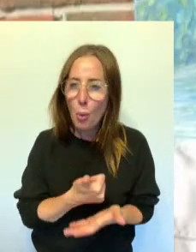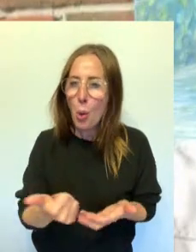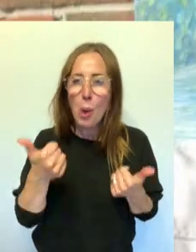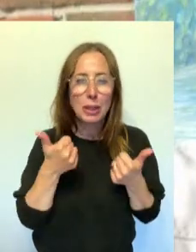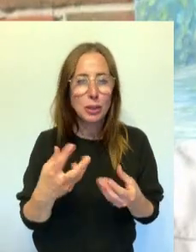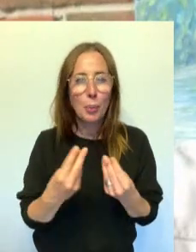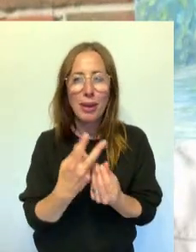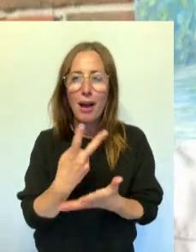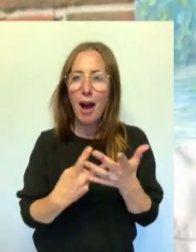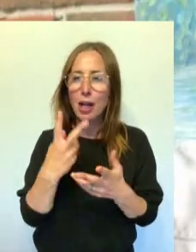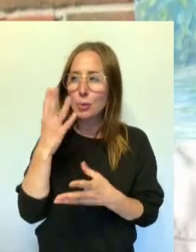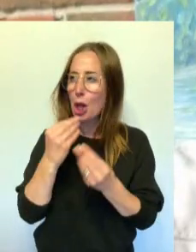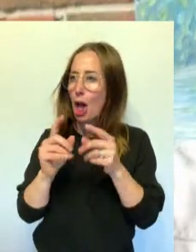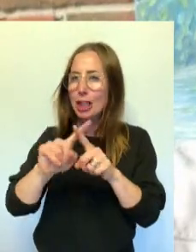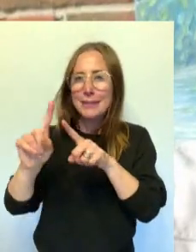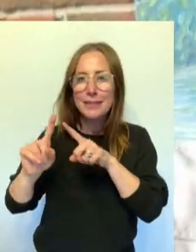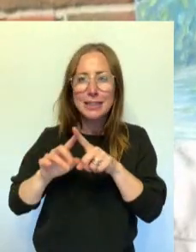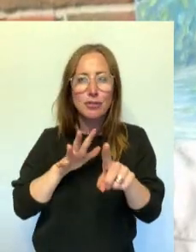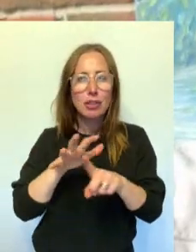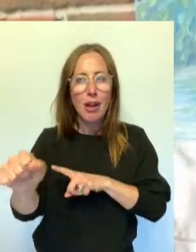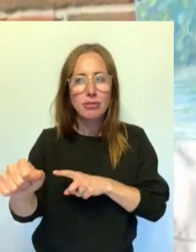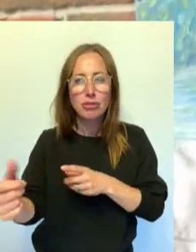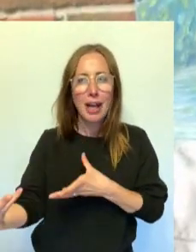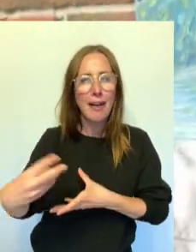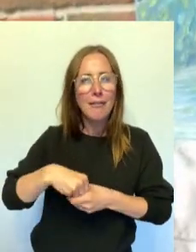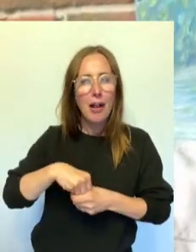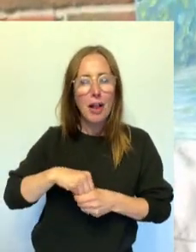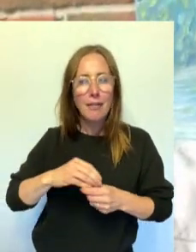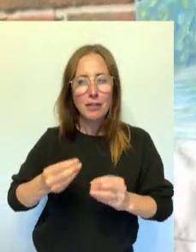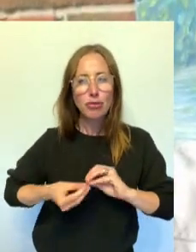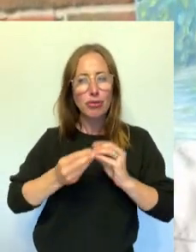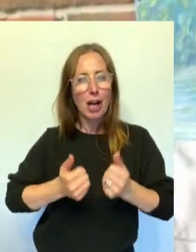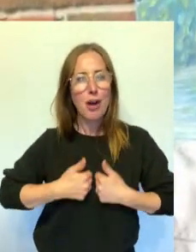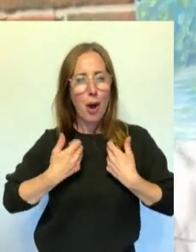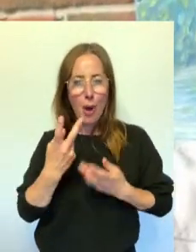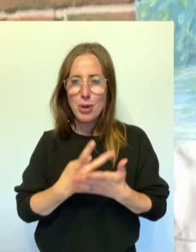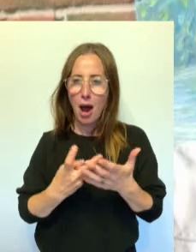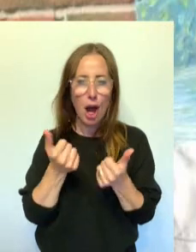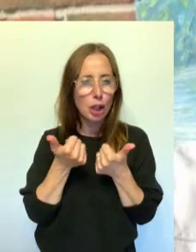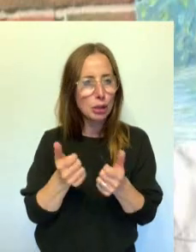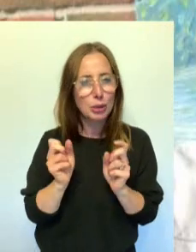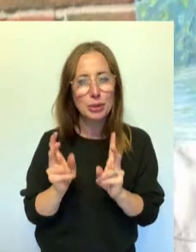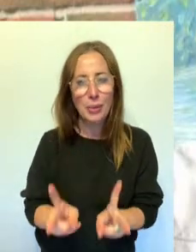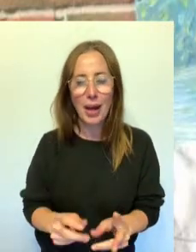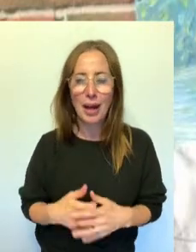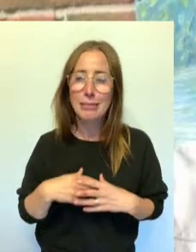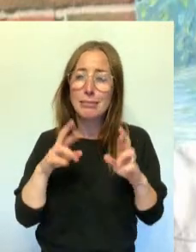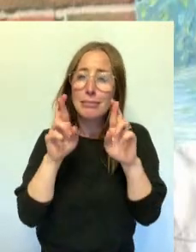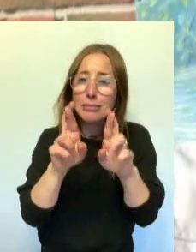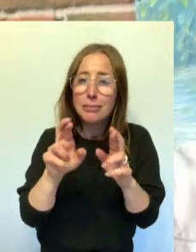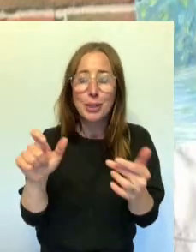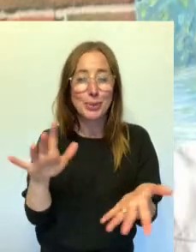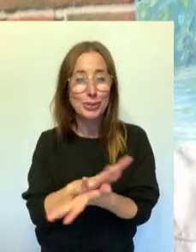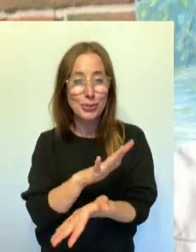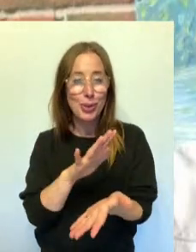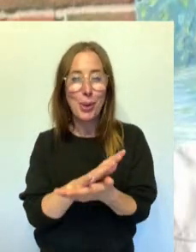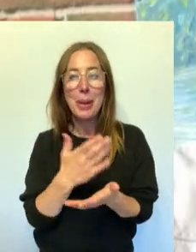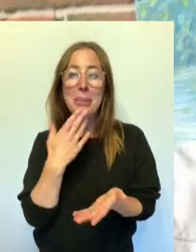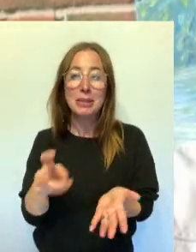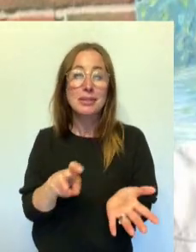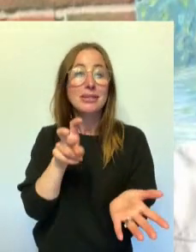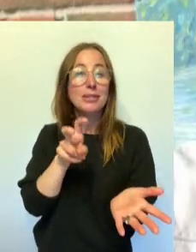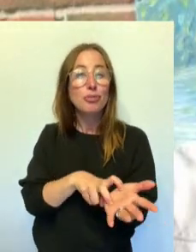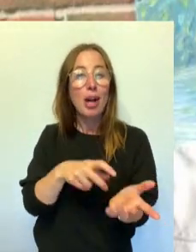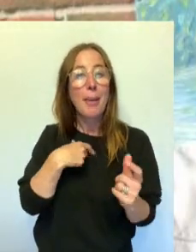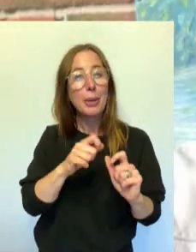well. So I hope you enjoy it. Please subscribe to the YouTube channel. If you get a chance, go on my website,